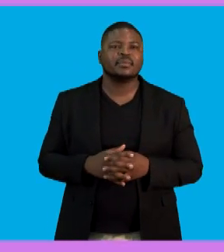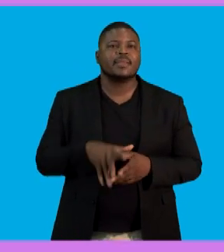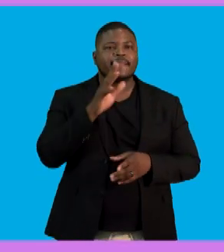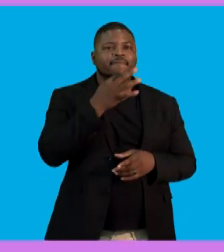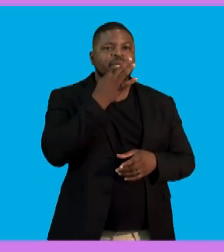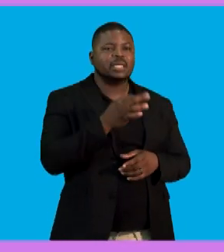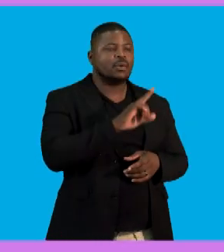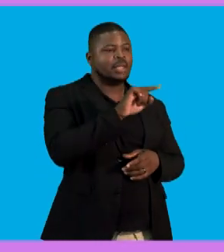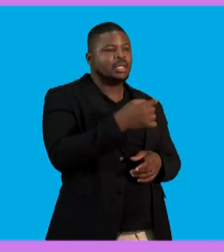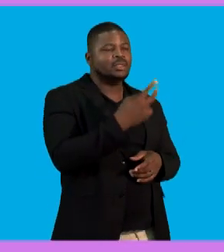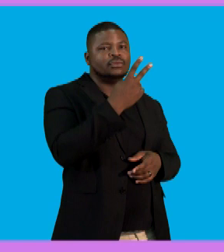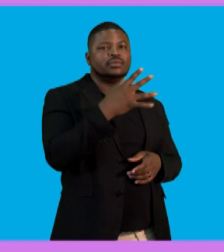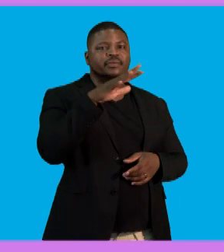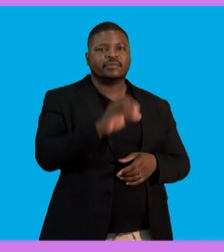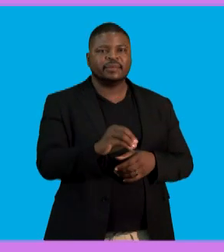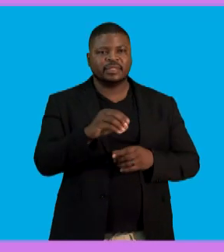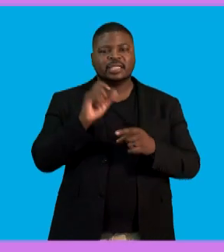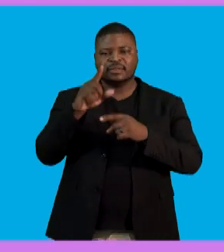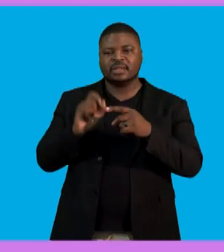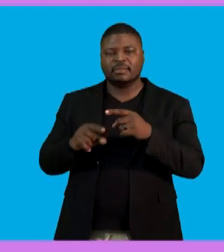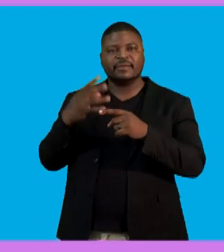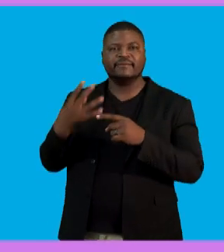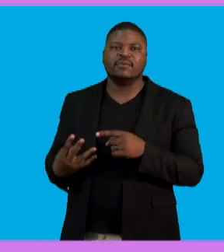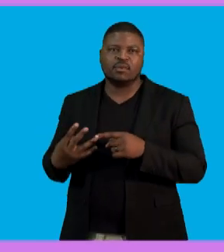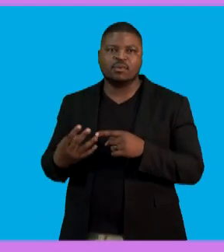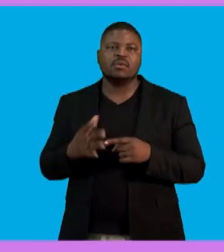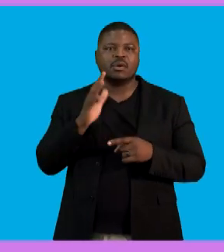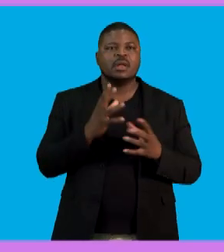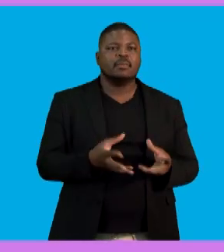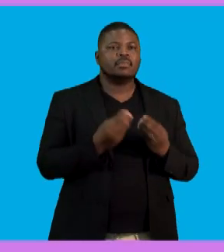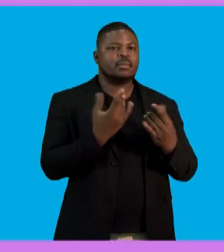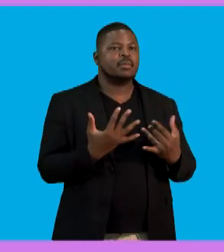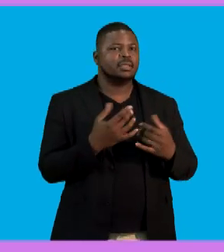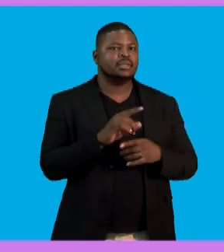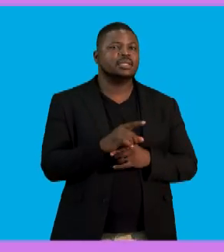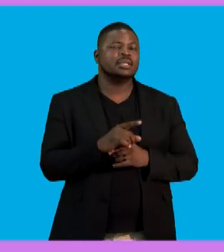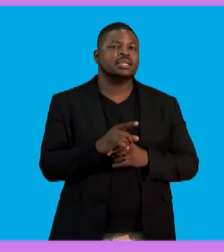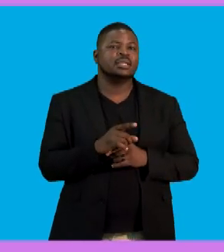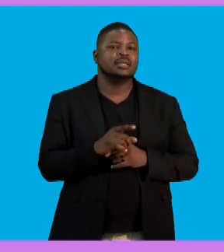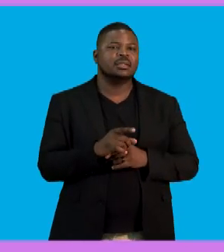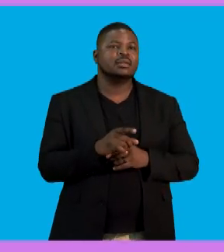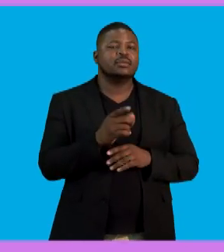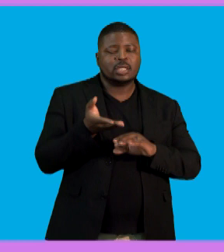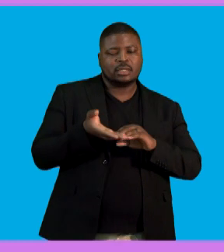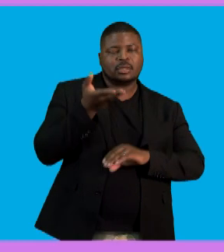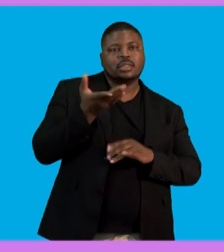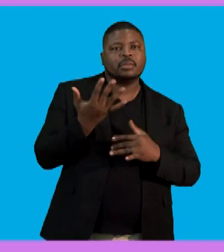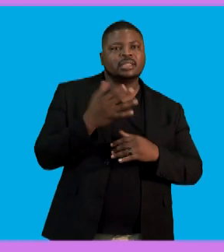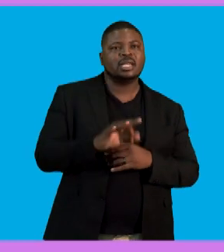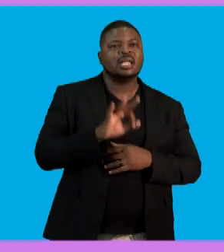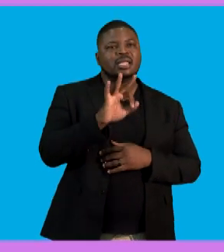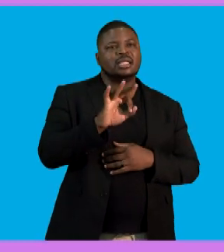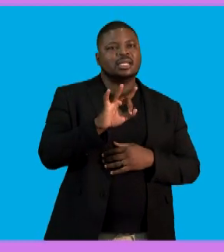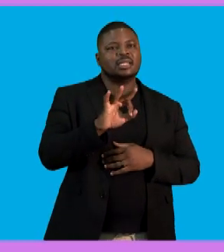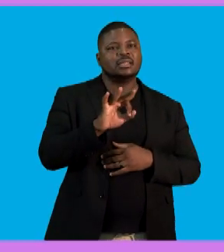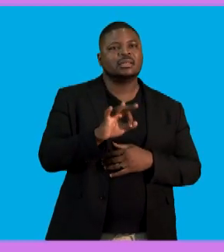say 1,250 divided by 4, which gives us 3 point, it means this was increased by what?